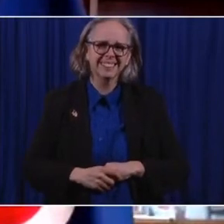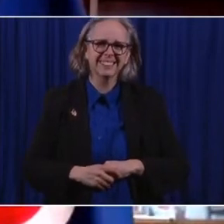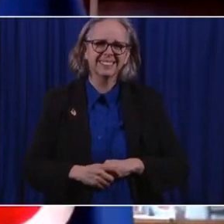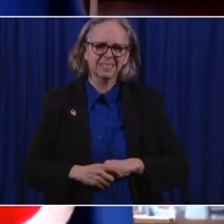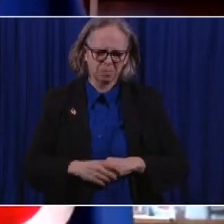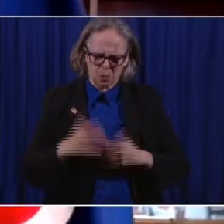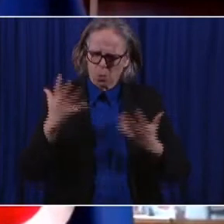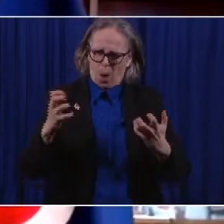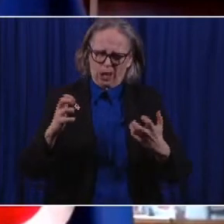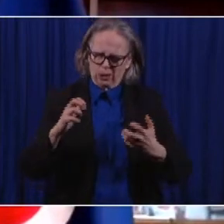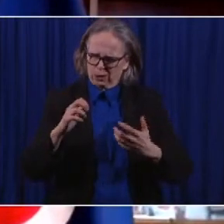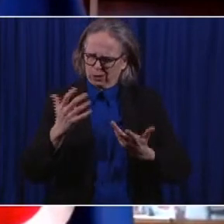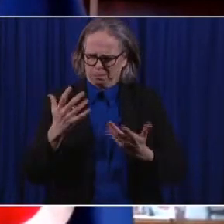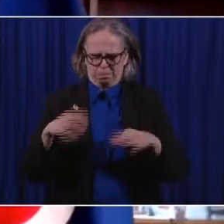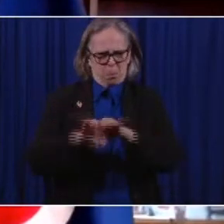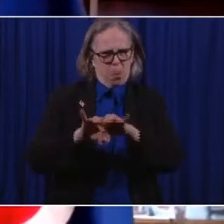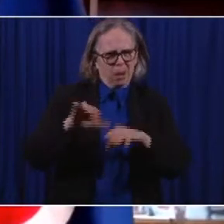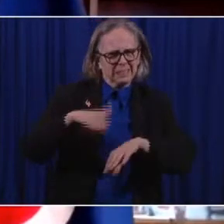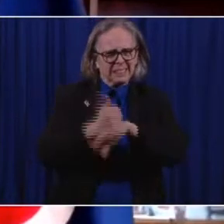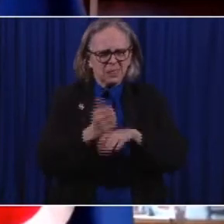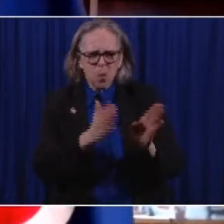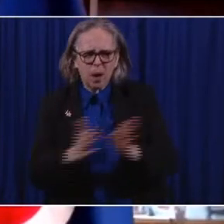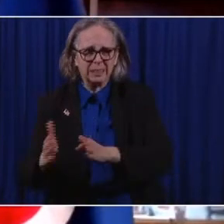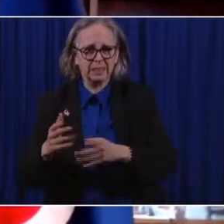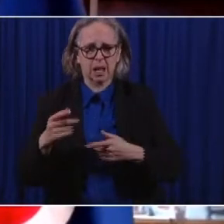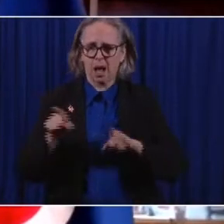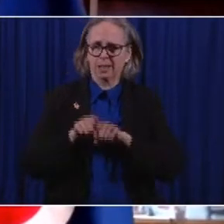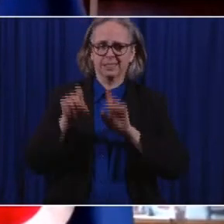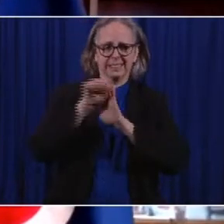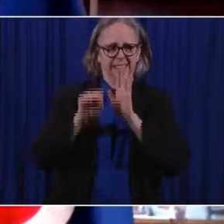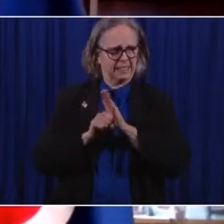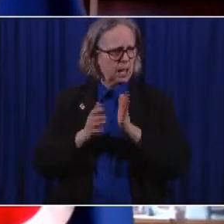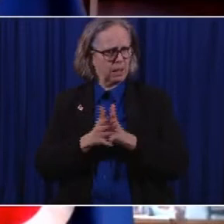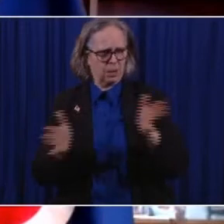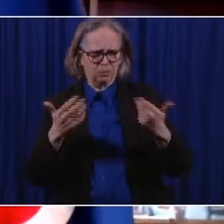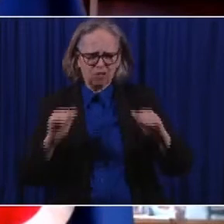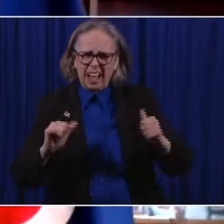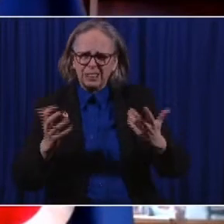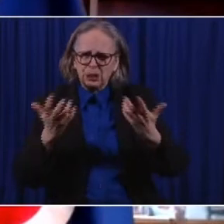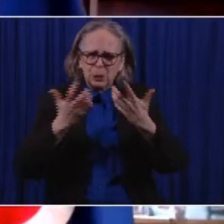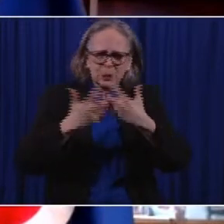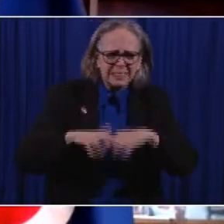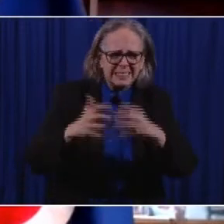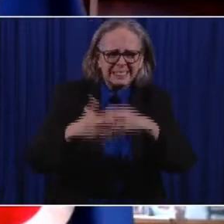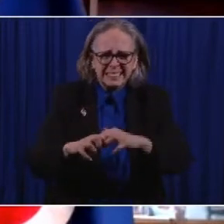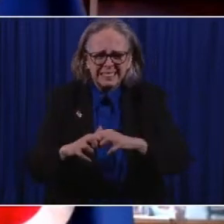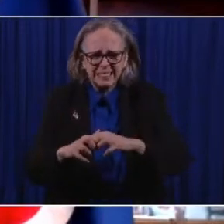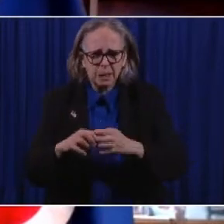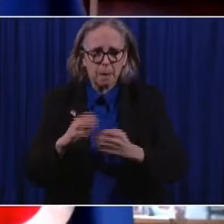a smooth process up front, which when we have over 750 locations,